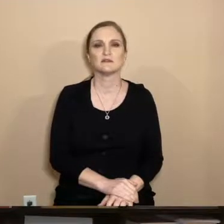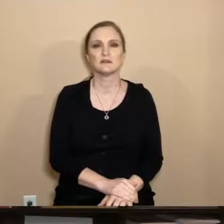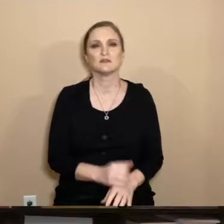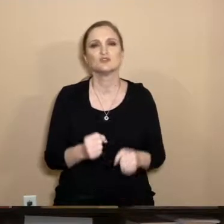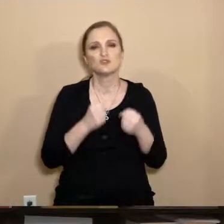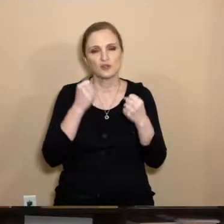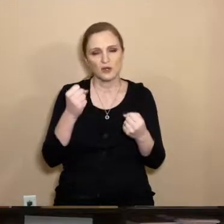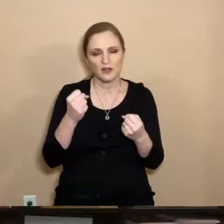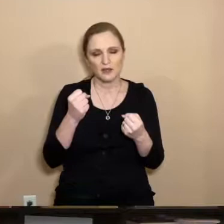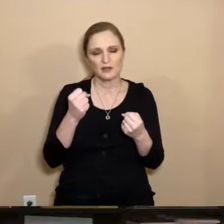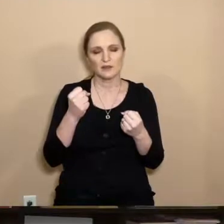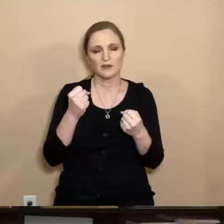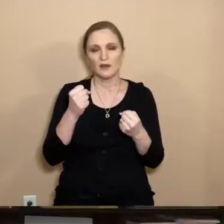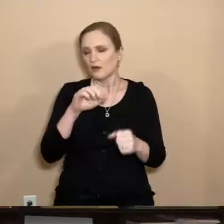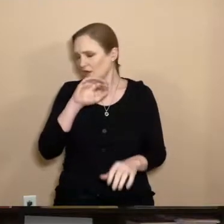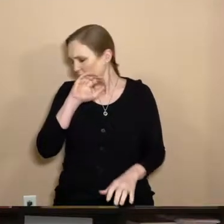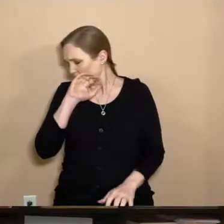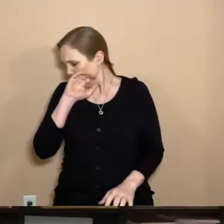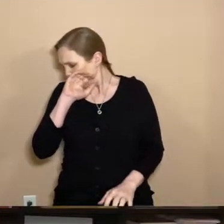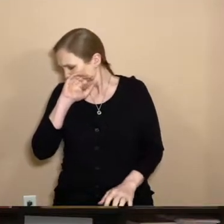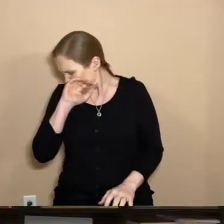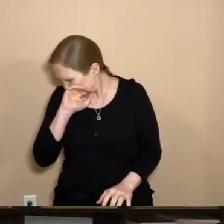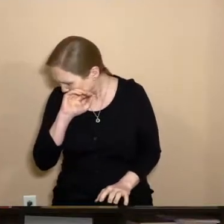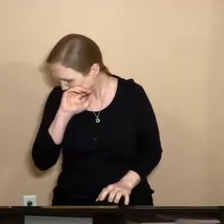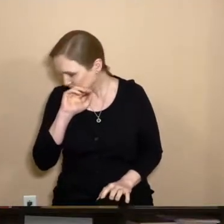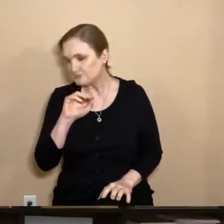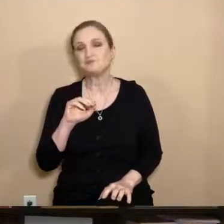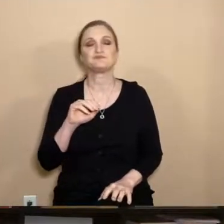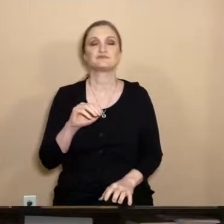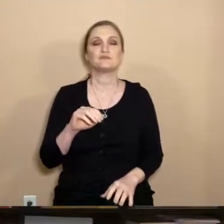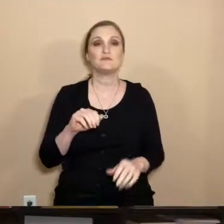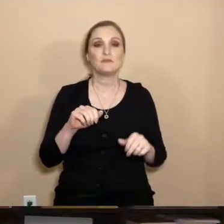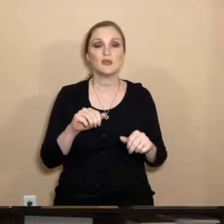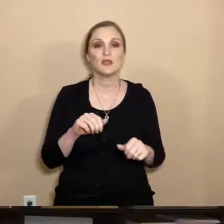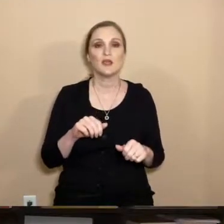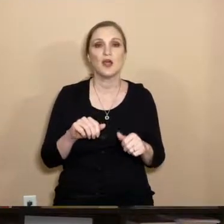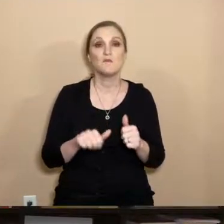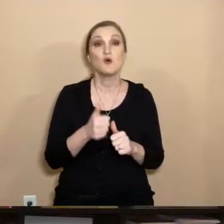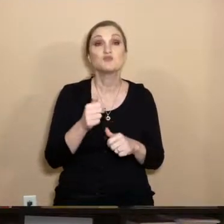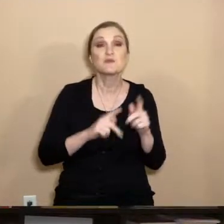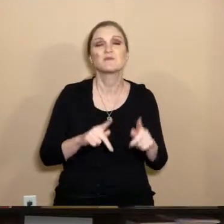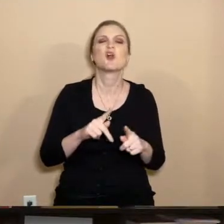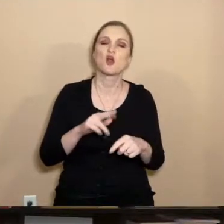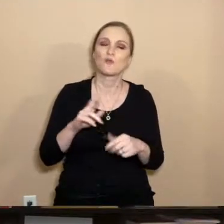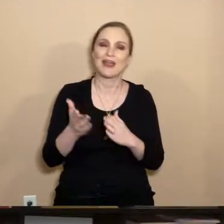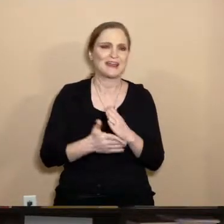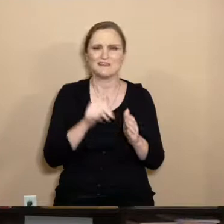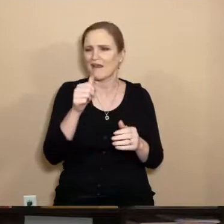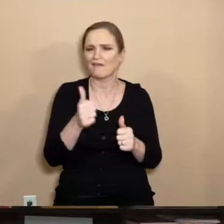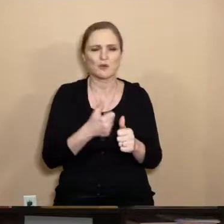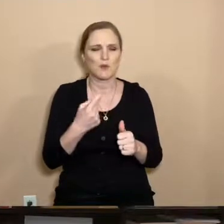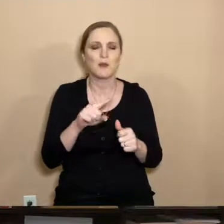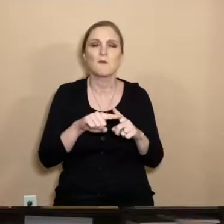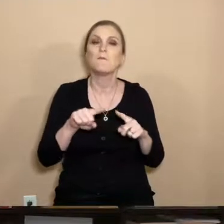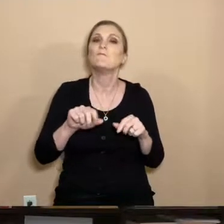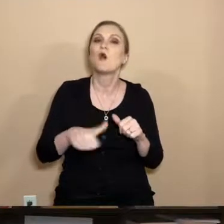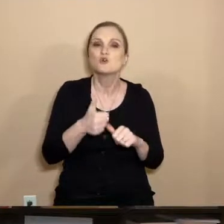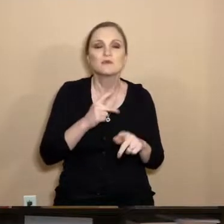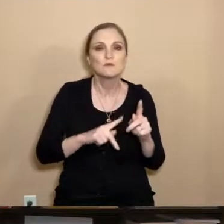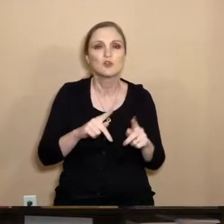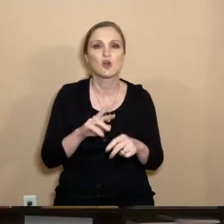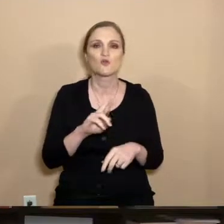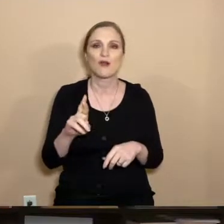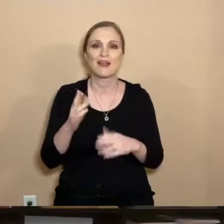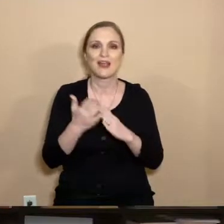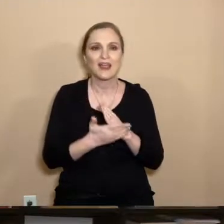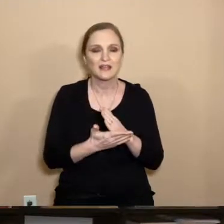strength, because the majority of people are right-handed, not everyone, but the majority of people are right-handed.